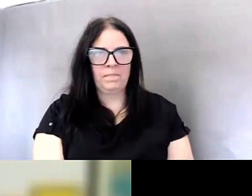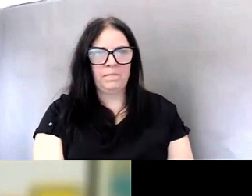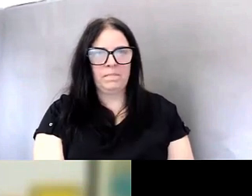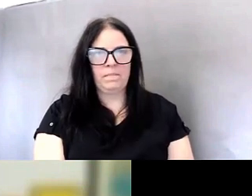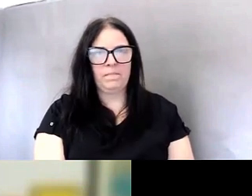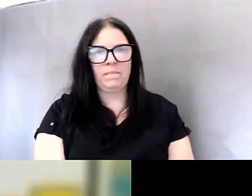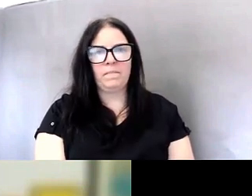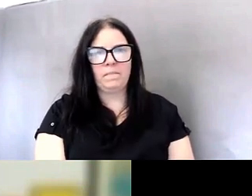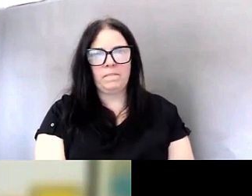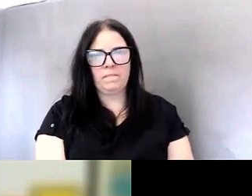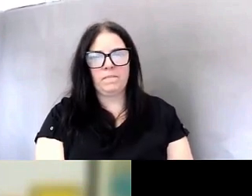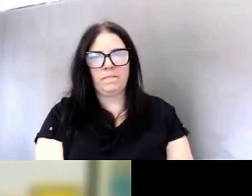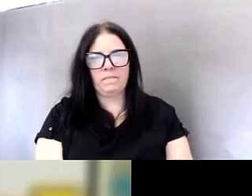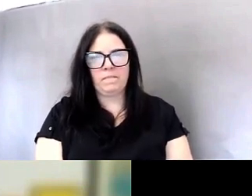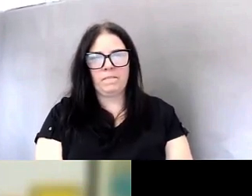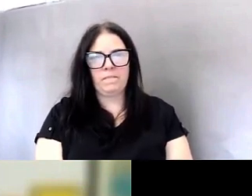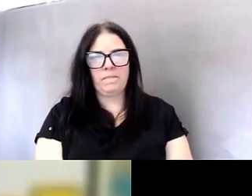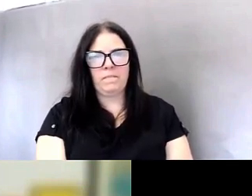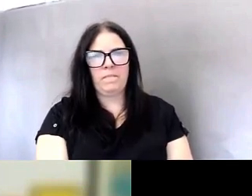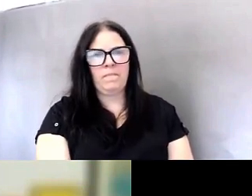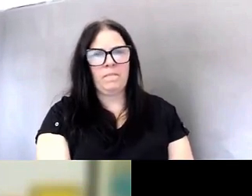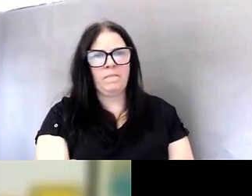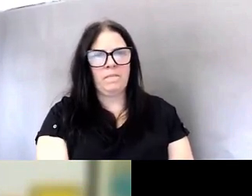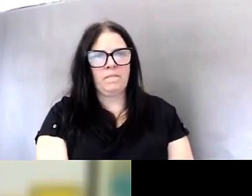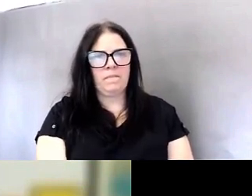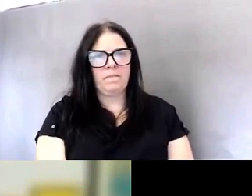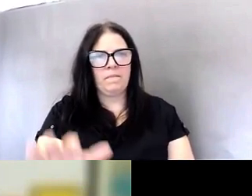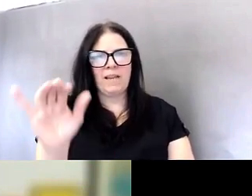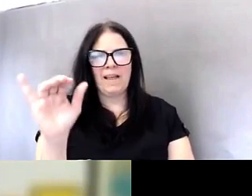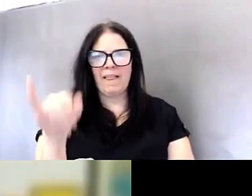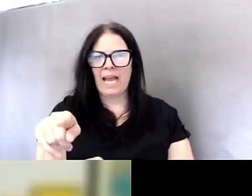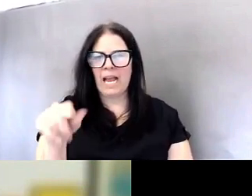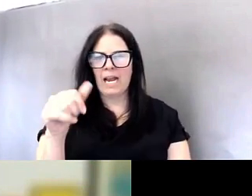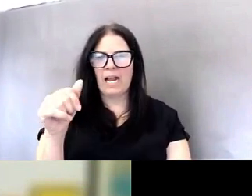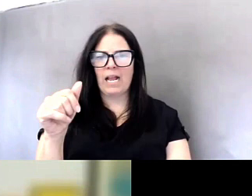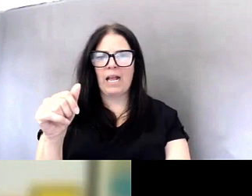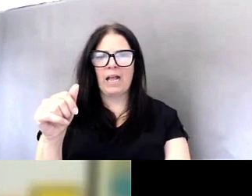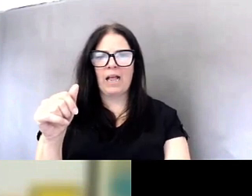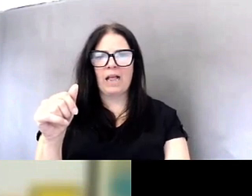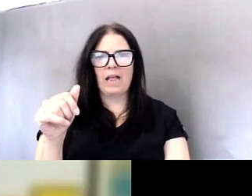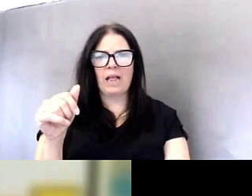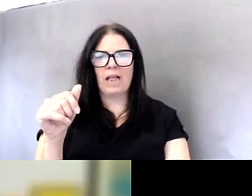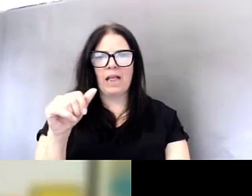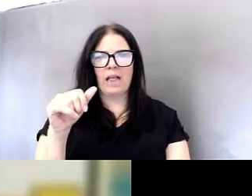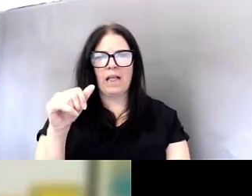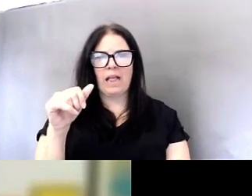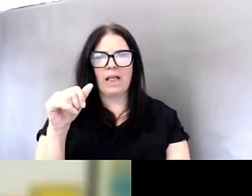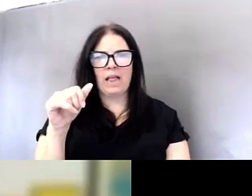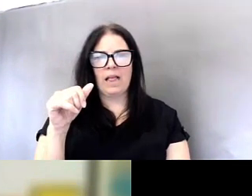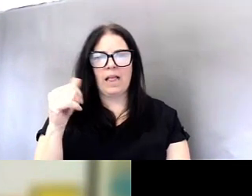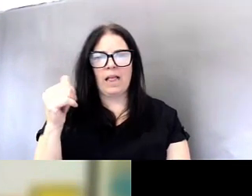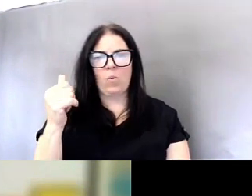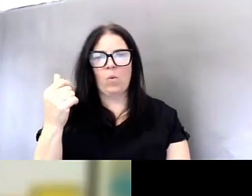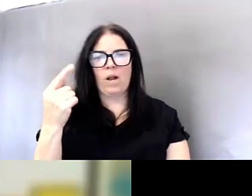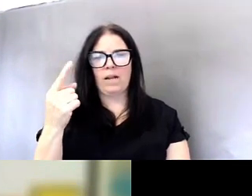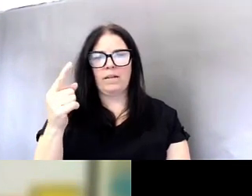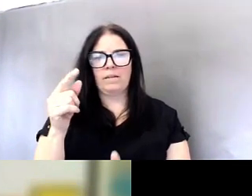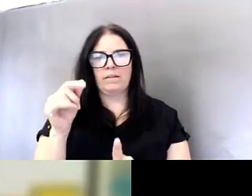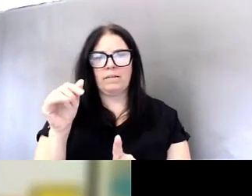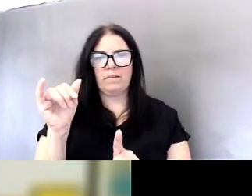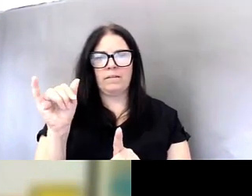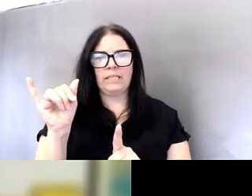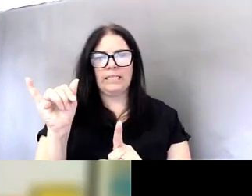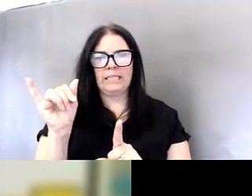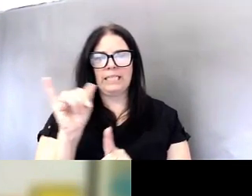Oh, that's okay. What was that one was always about, let's see. If you just, I